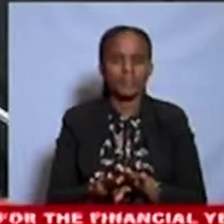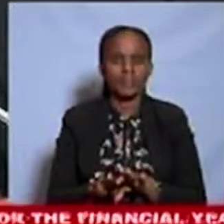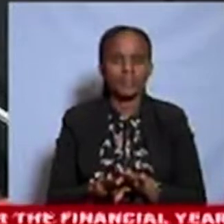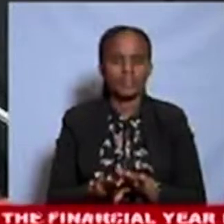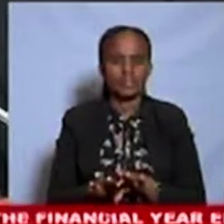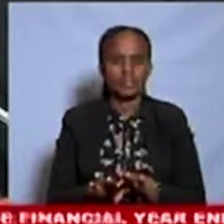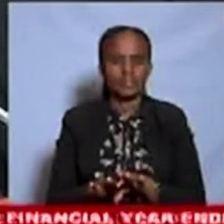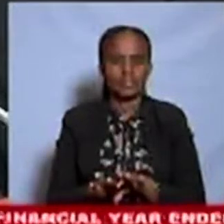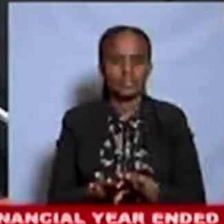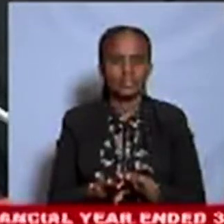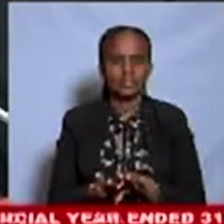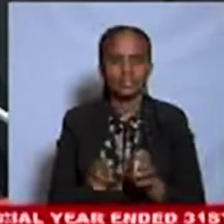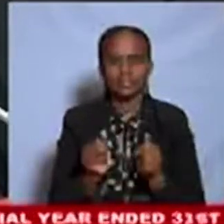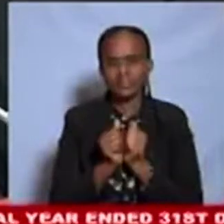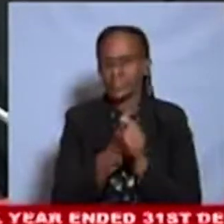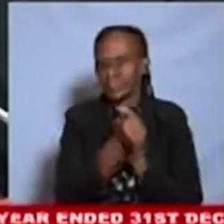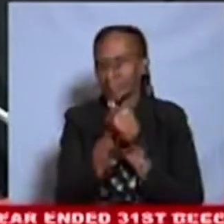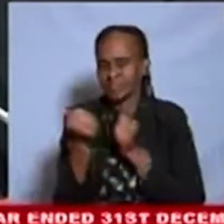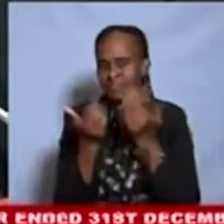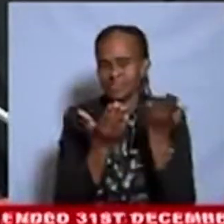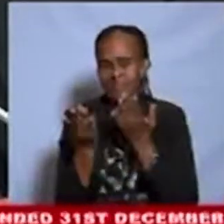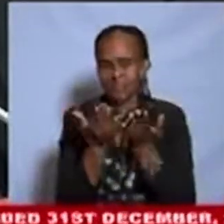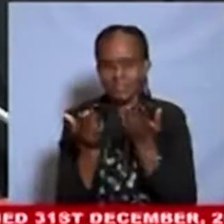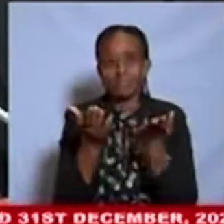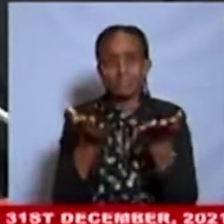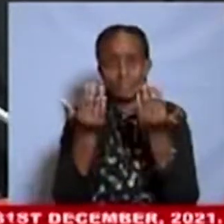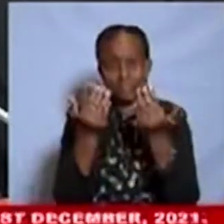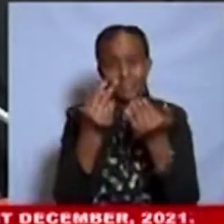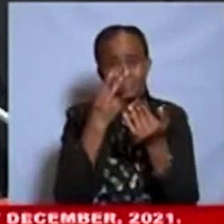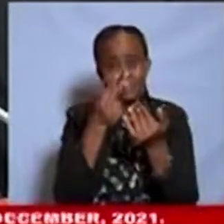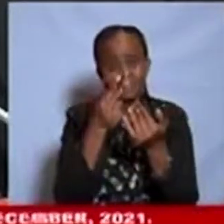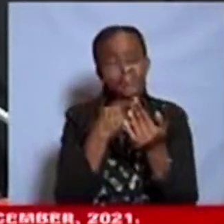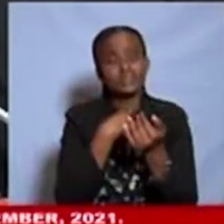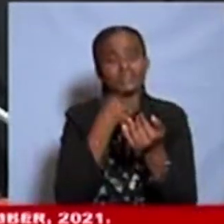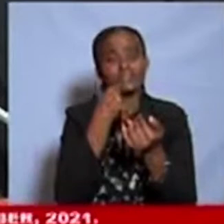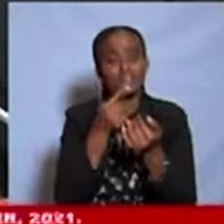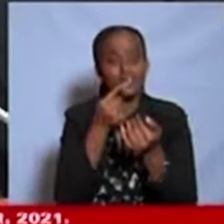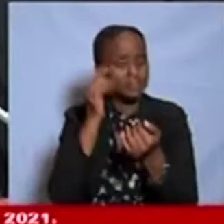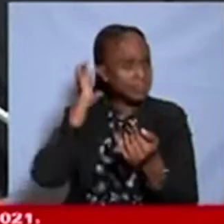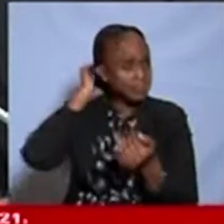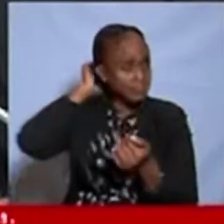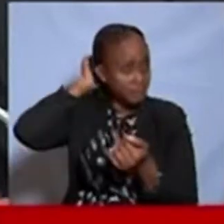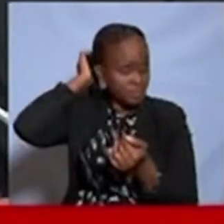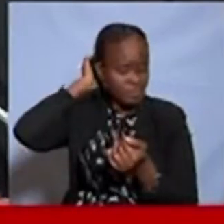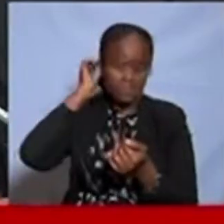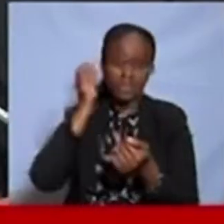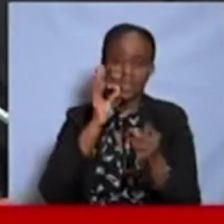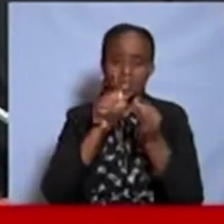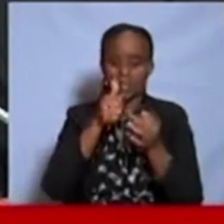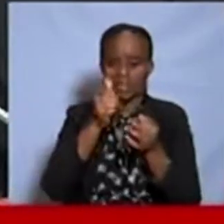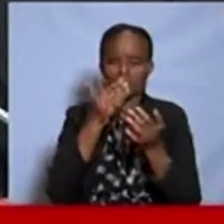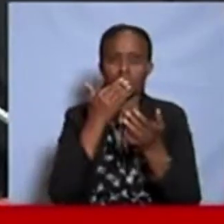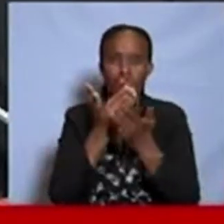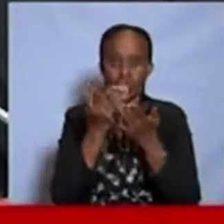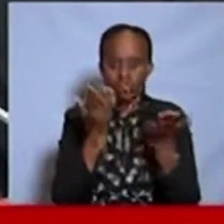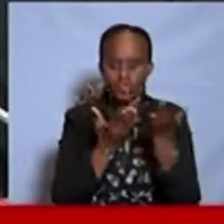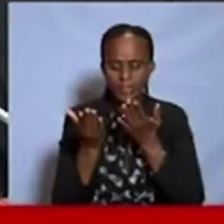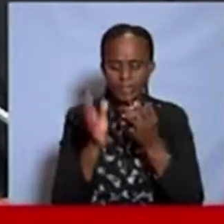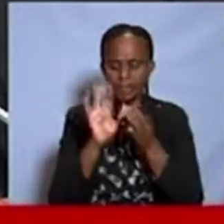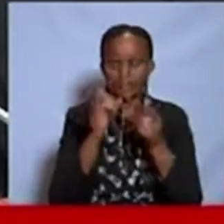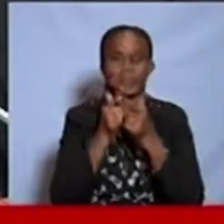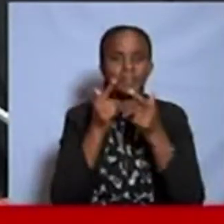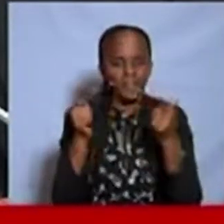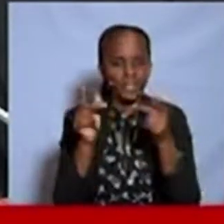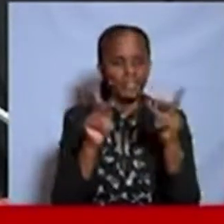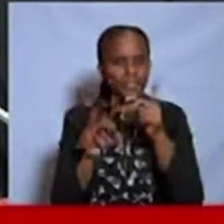Indeed, many other services that we No, attend I'm talking, to. you see, look, I'm saying, if you don't offer good service to your big client